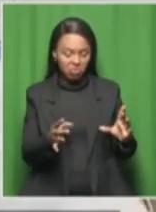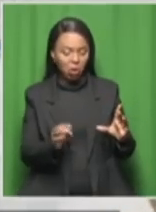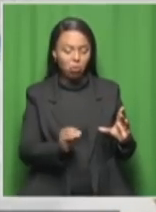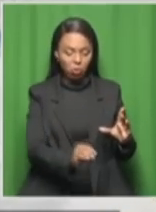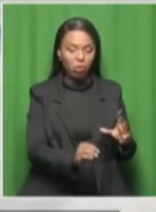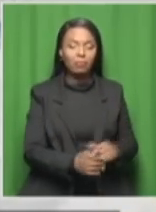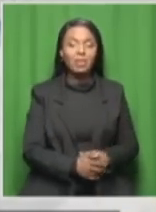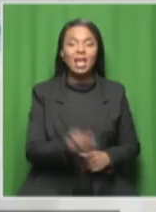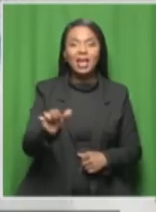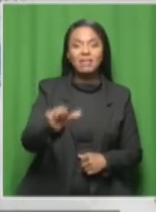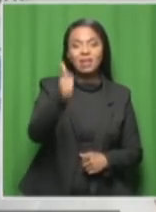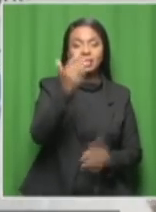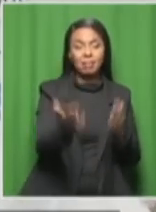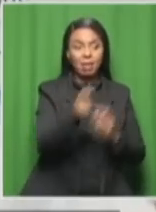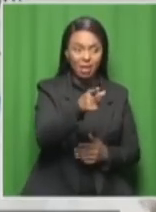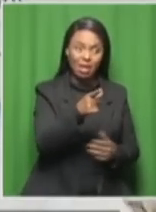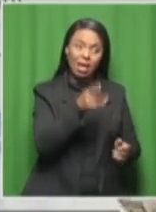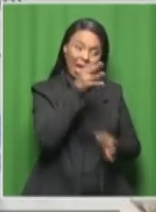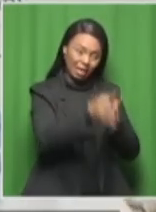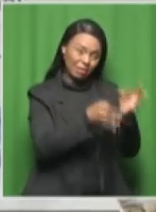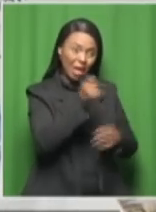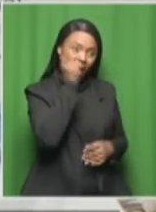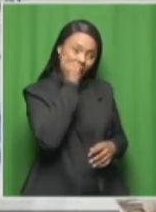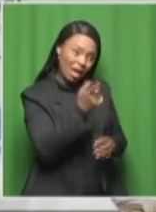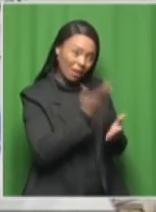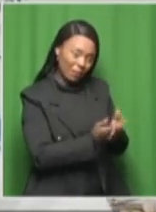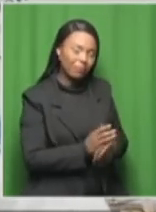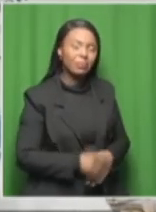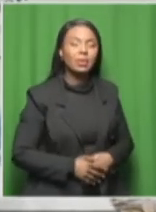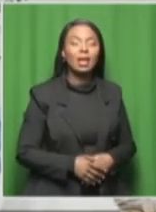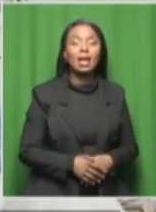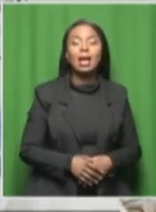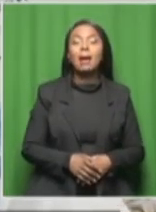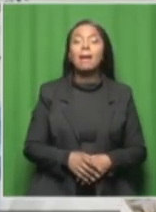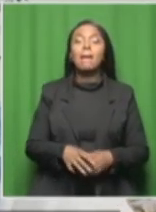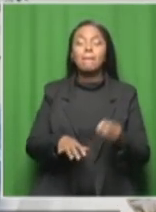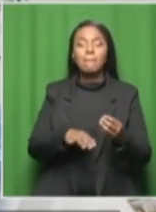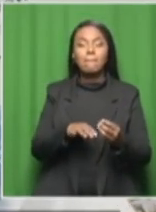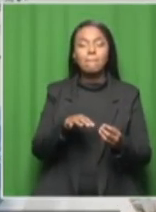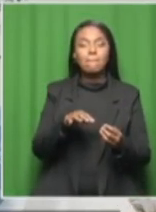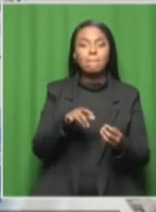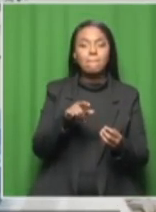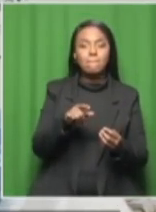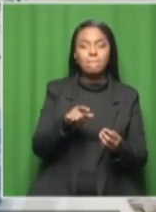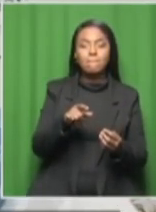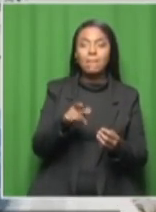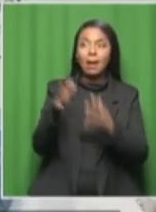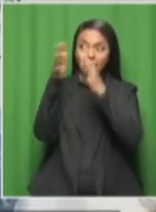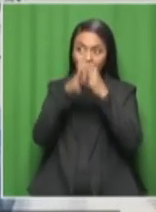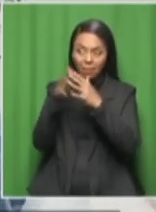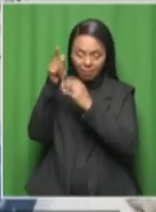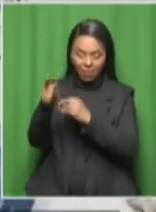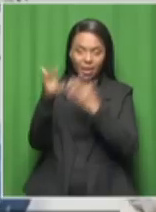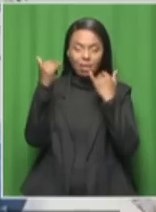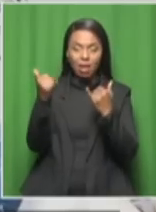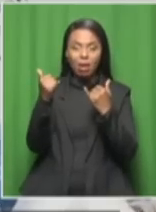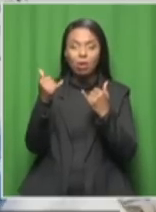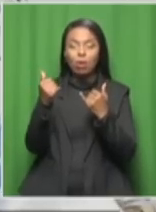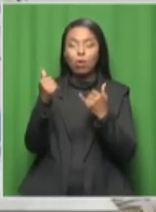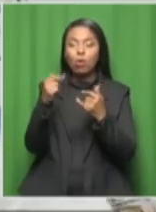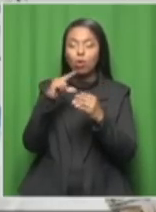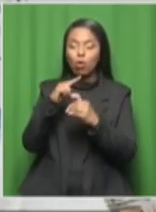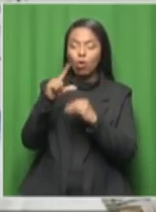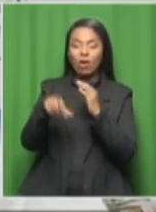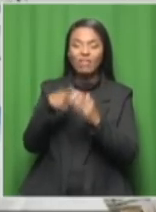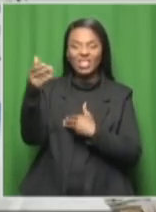one, maybe for you to understand, the central piece of the United Nations Convention of 1951,